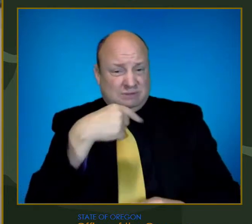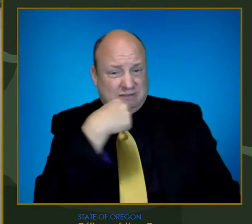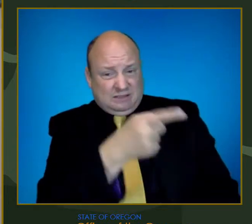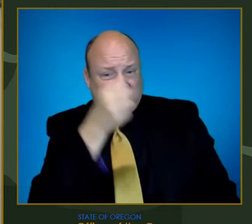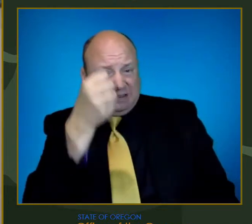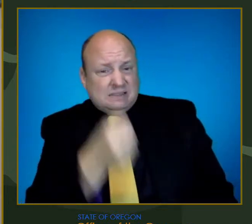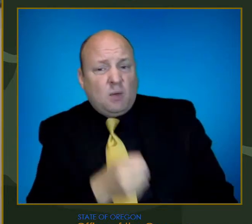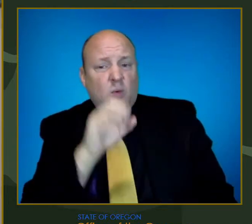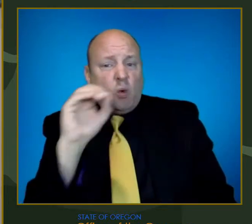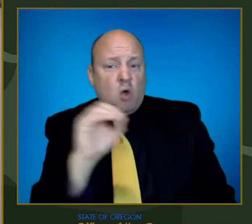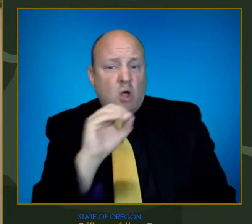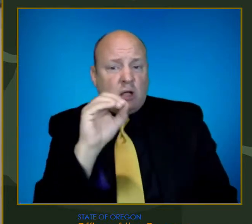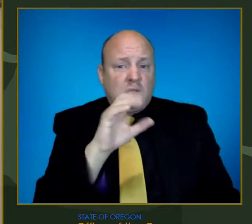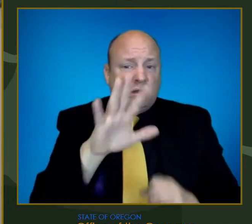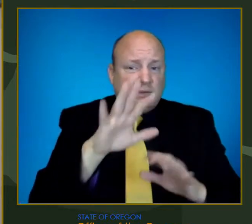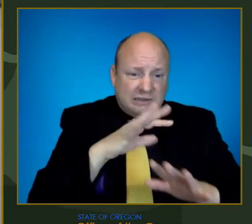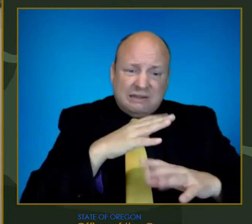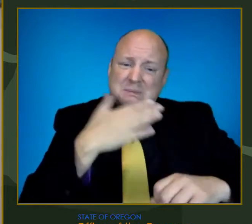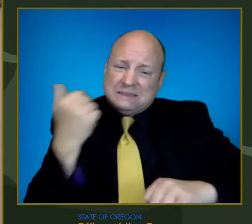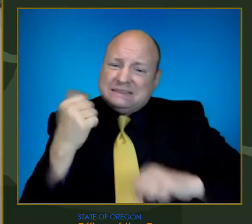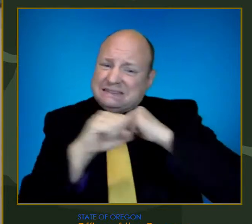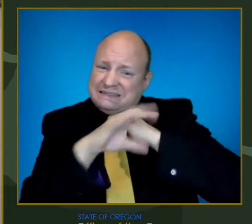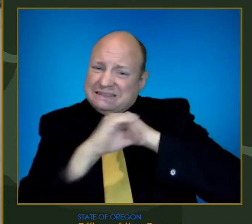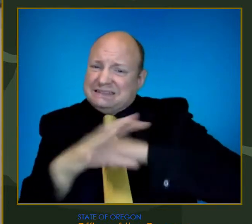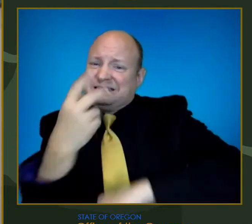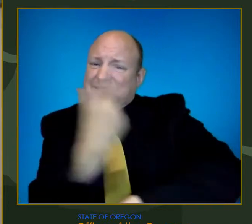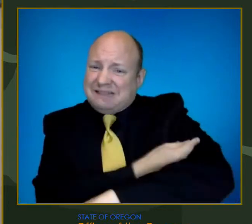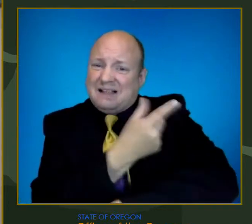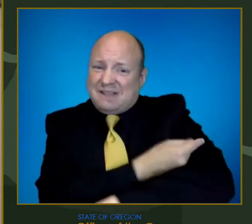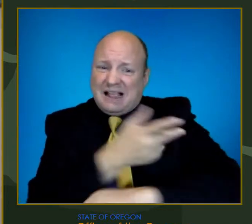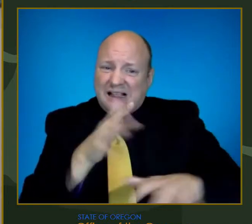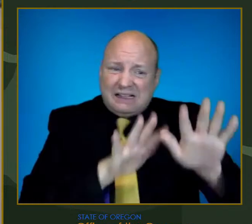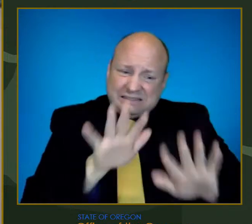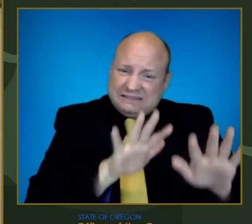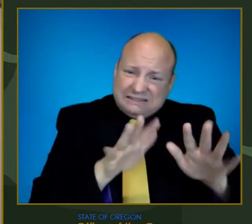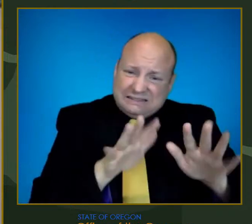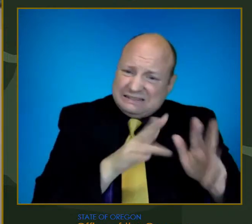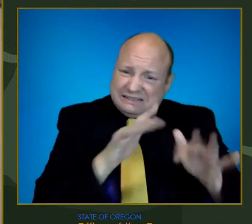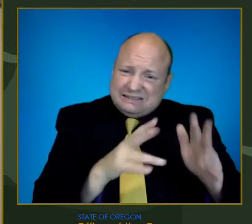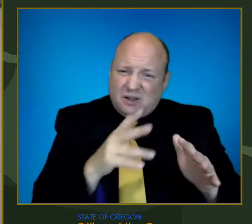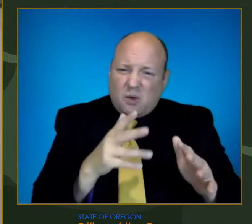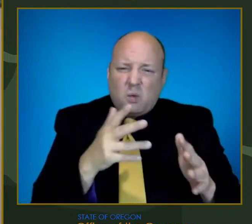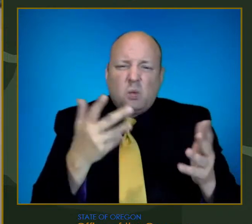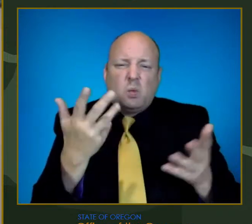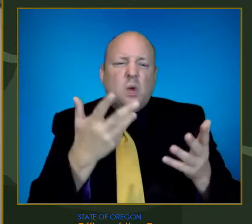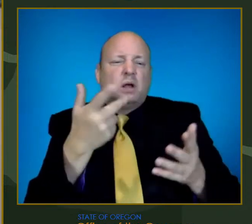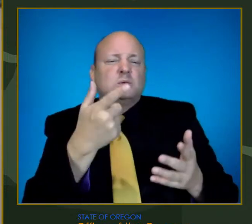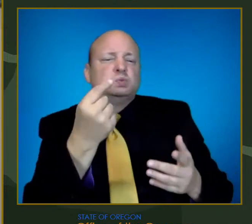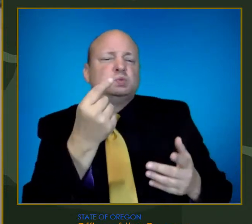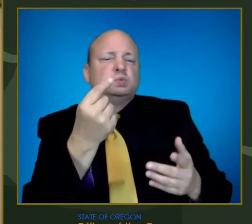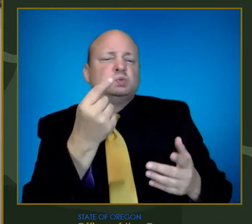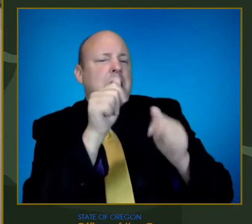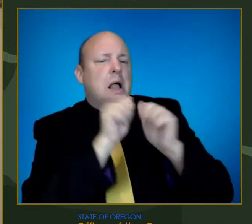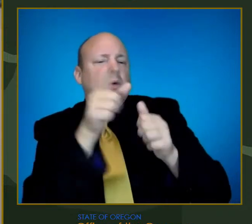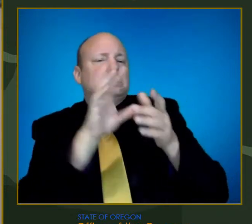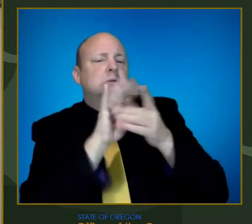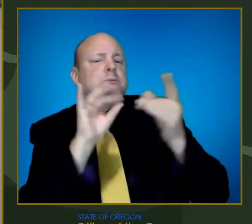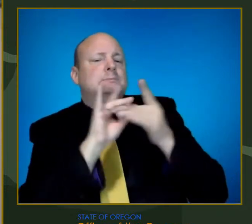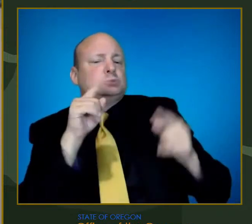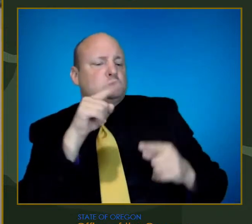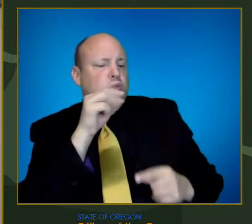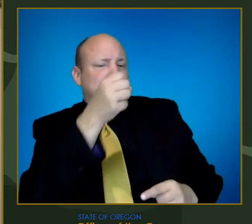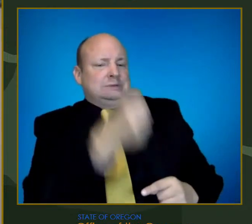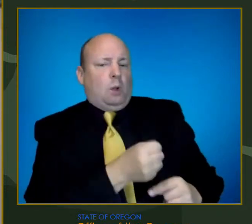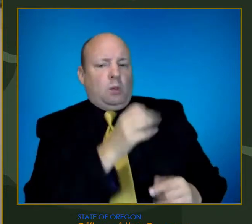and still very hesitant on this mandate? Or, and then also, I guess a follow-up question to that is, what if